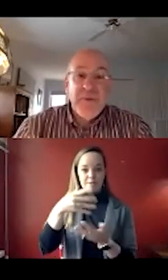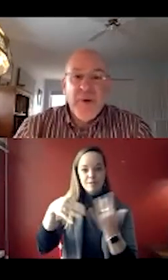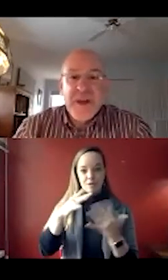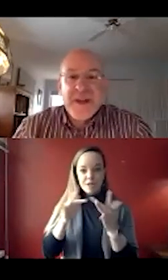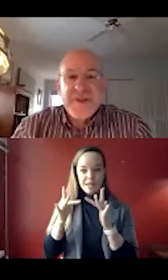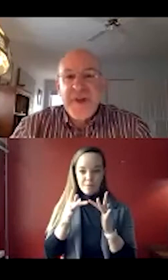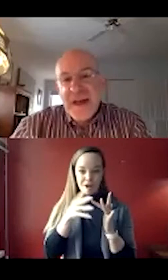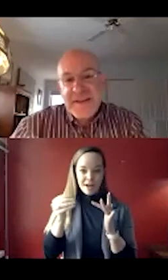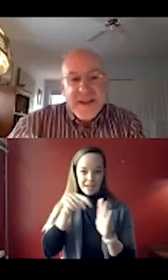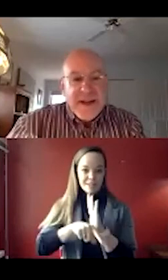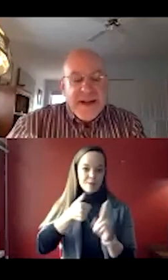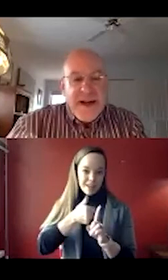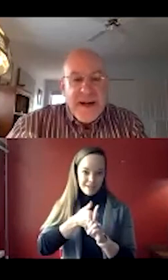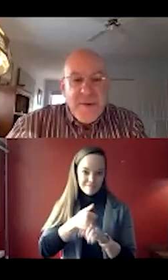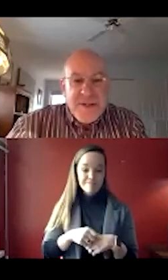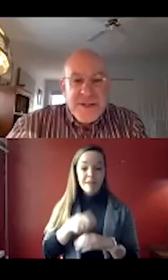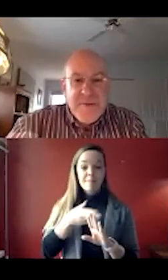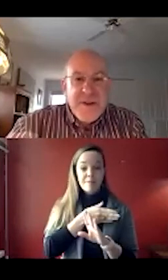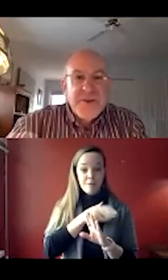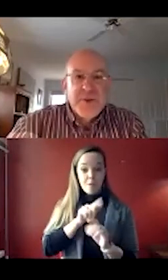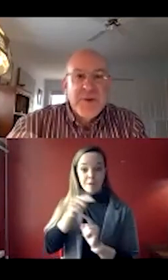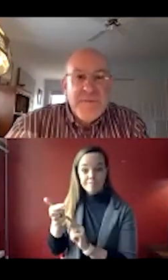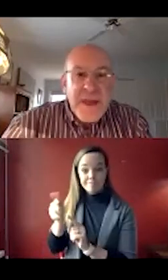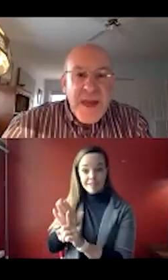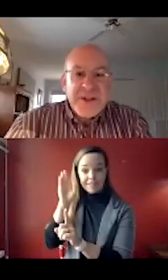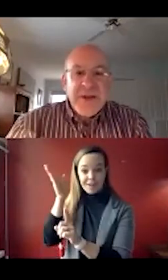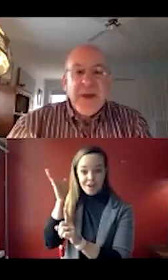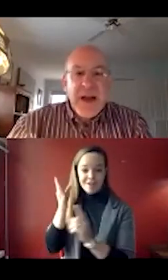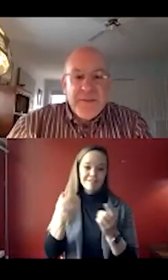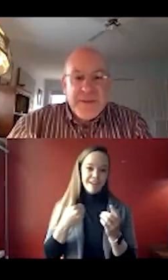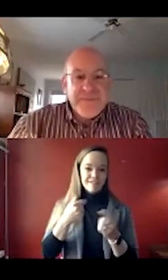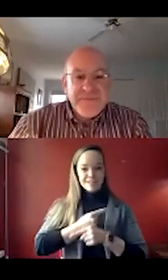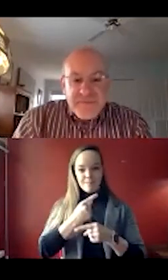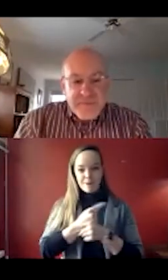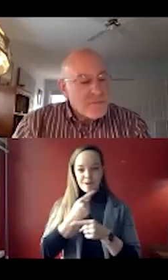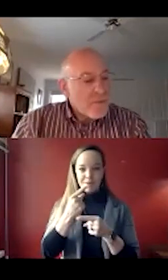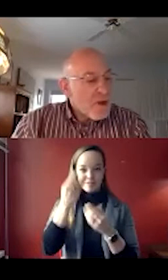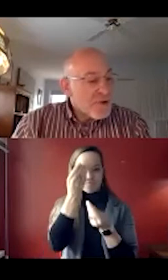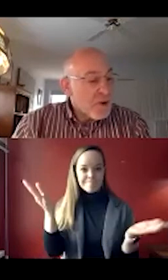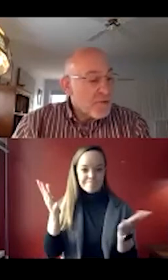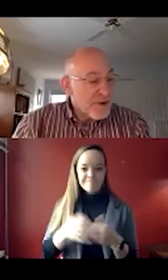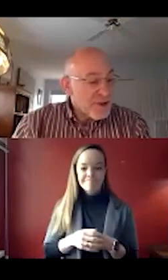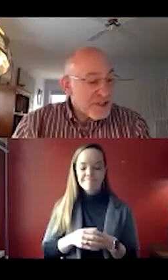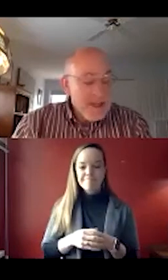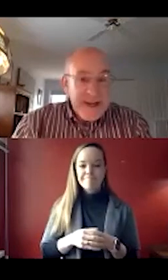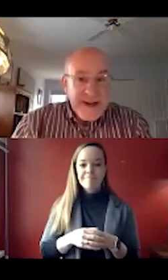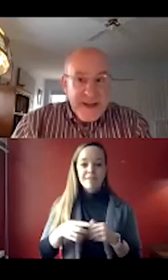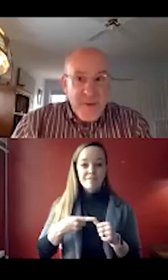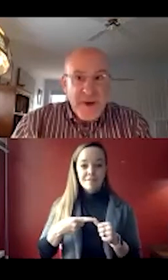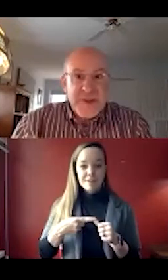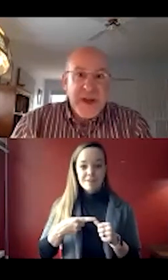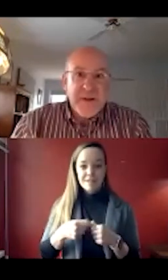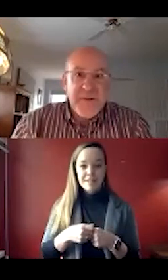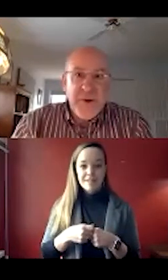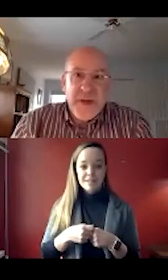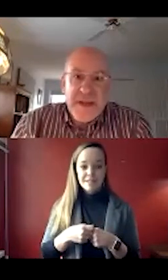But before we get to that, I want to just cover the usual housekeeping items. So first,